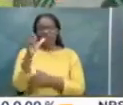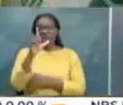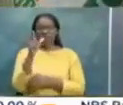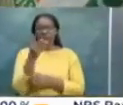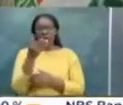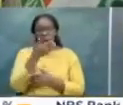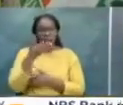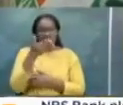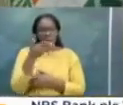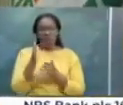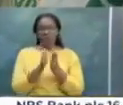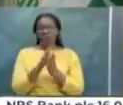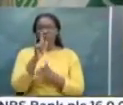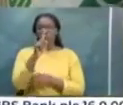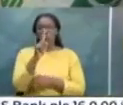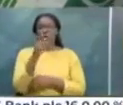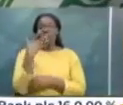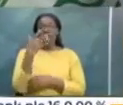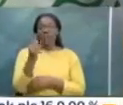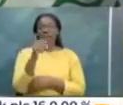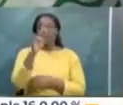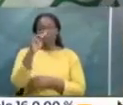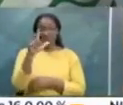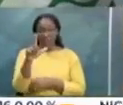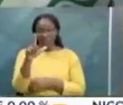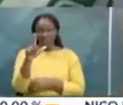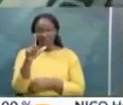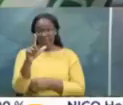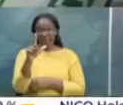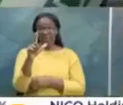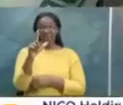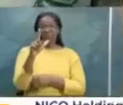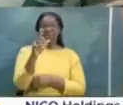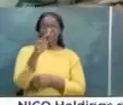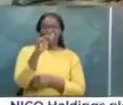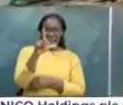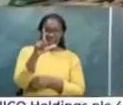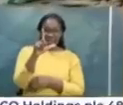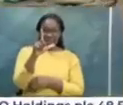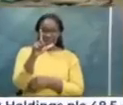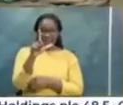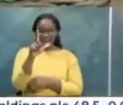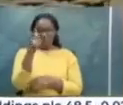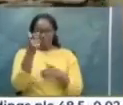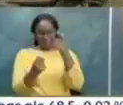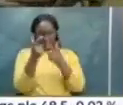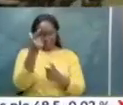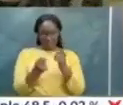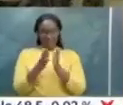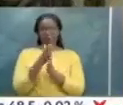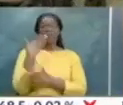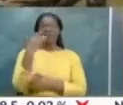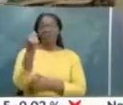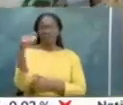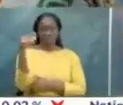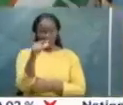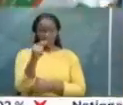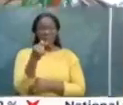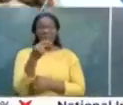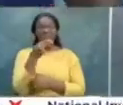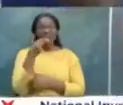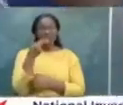500 milliliters, is that how we say it? Yes, milliliters. Of milk, 500 grams of